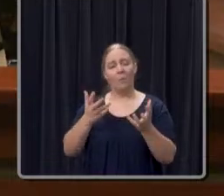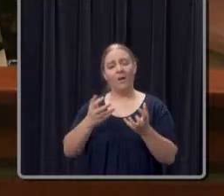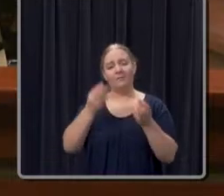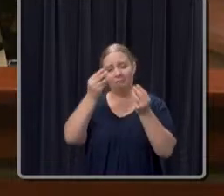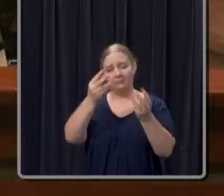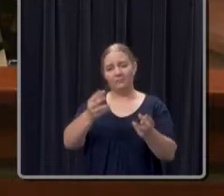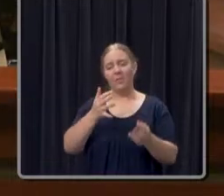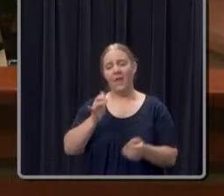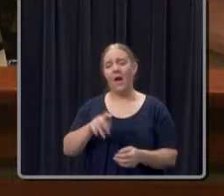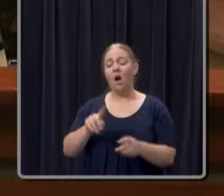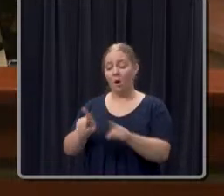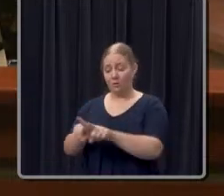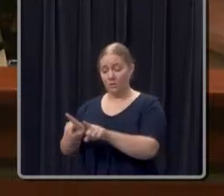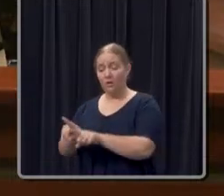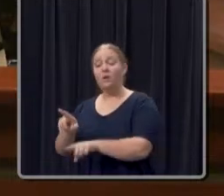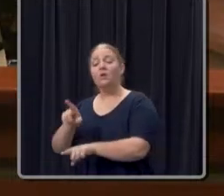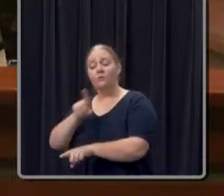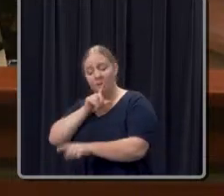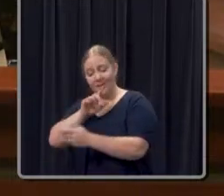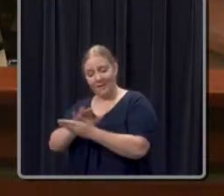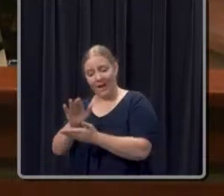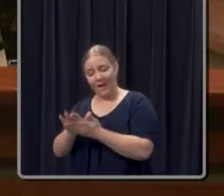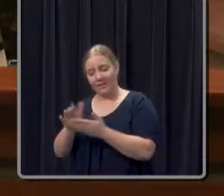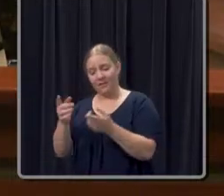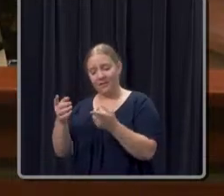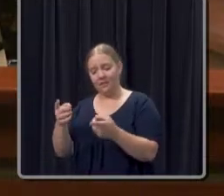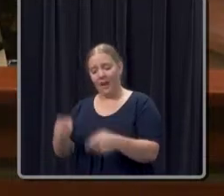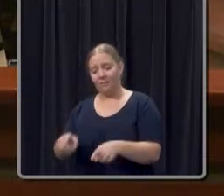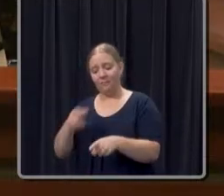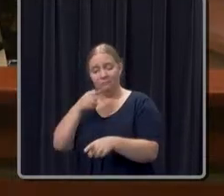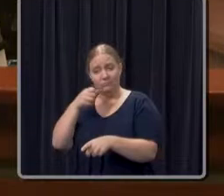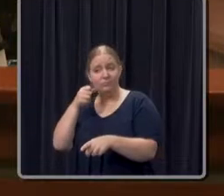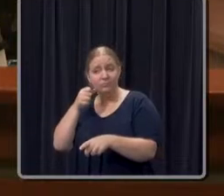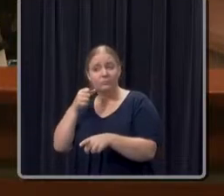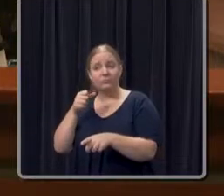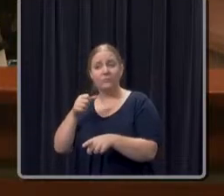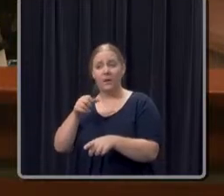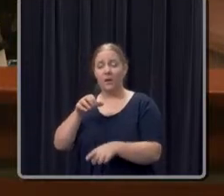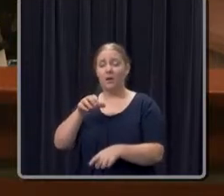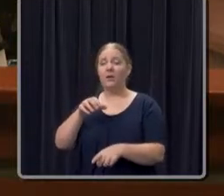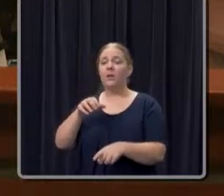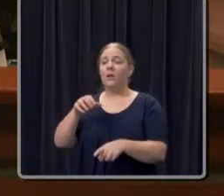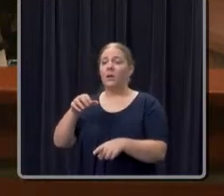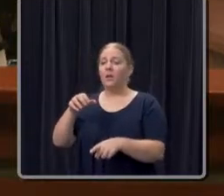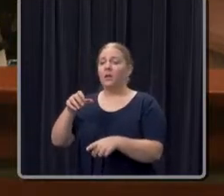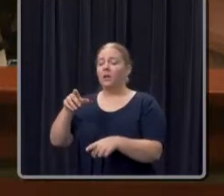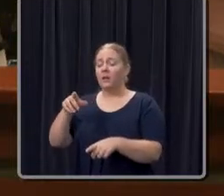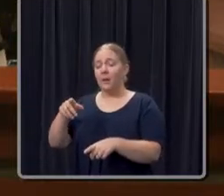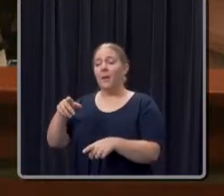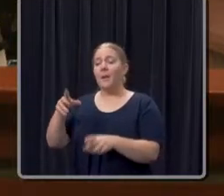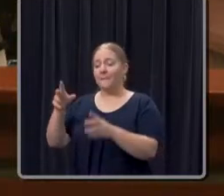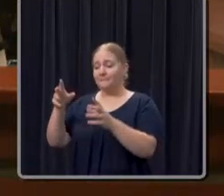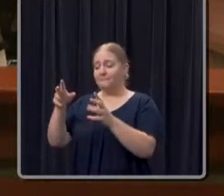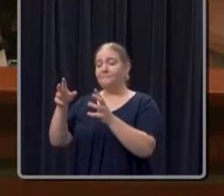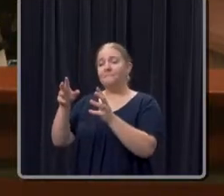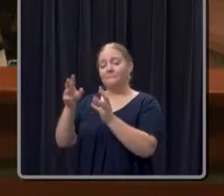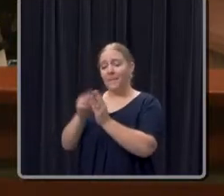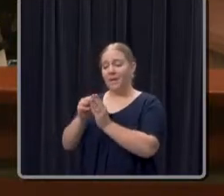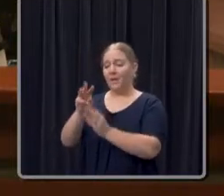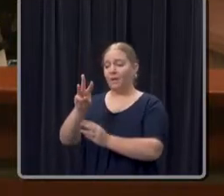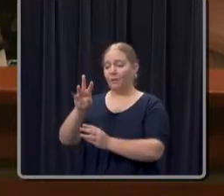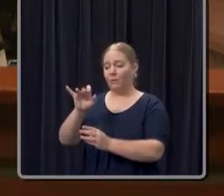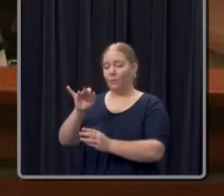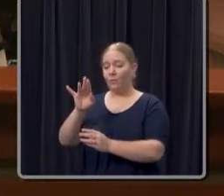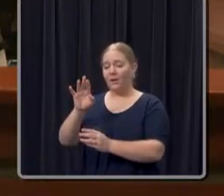that. The other really nice thing that happened yesterday, too, was the culmination of a meeting that Mr. Whitcliffe